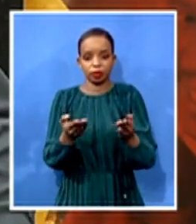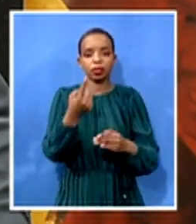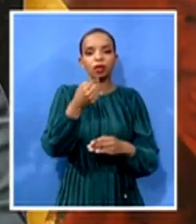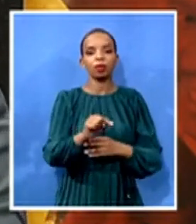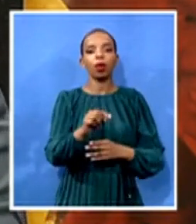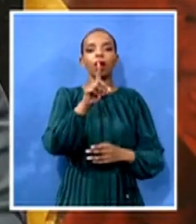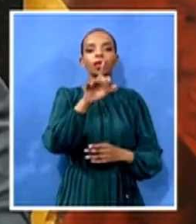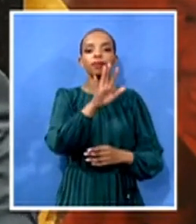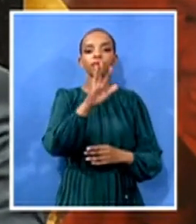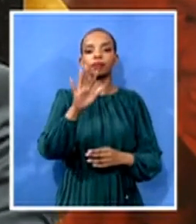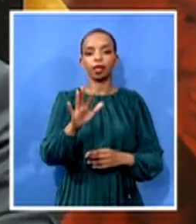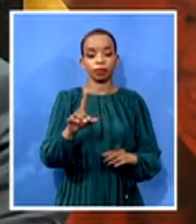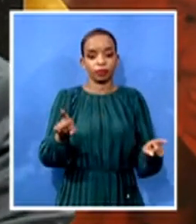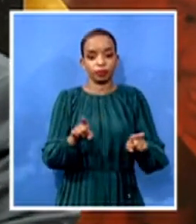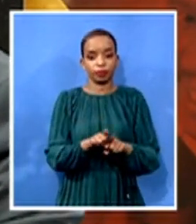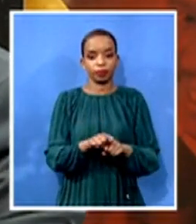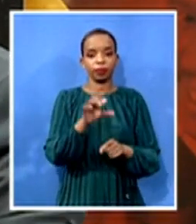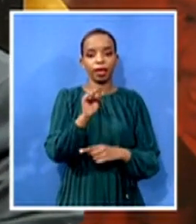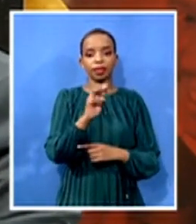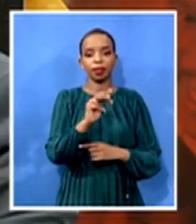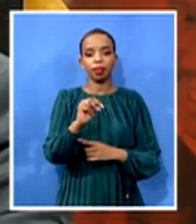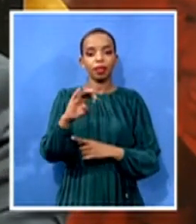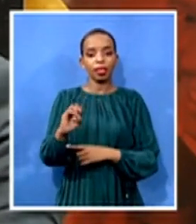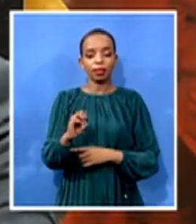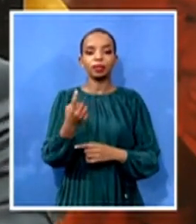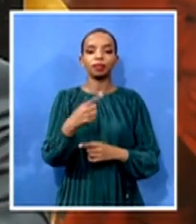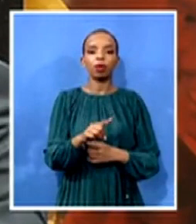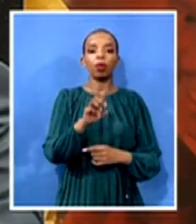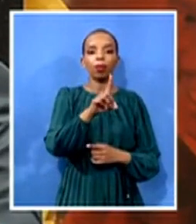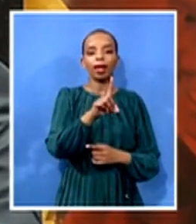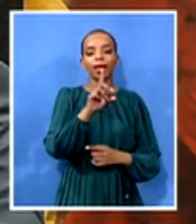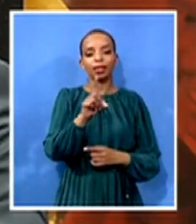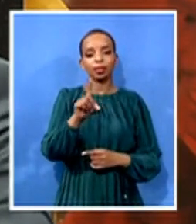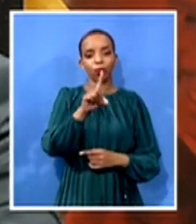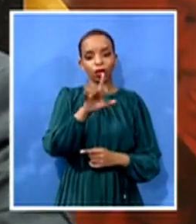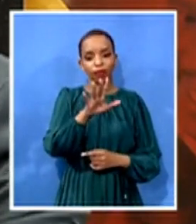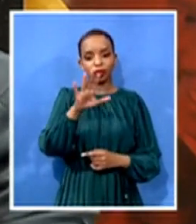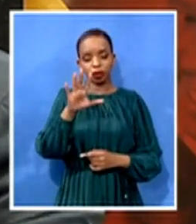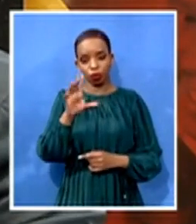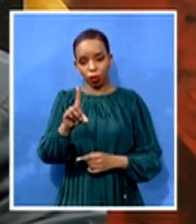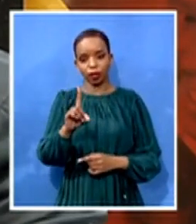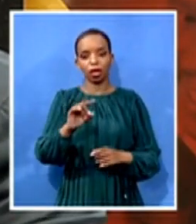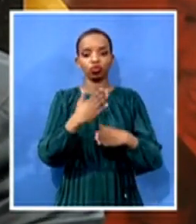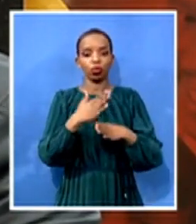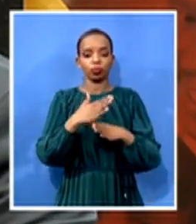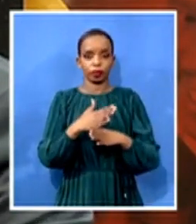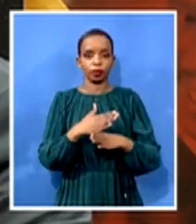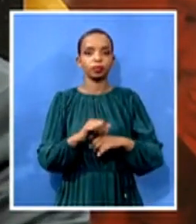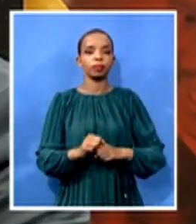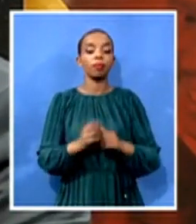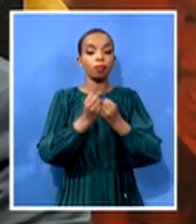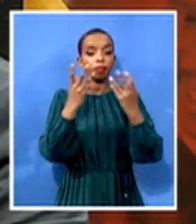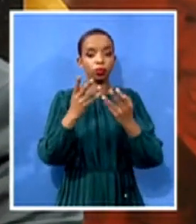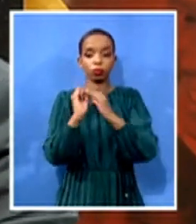about 1,951 jobs. Approved 241, 500 of its father